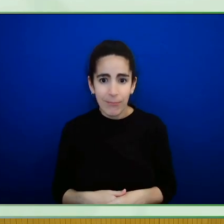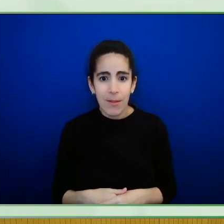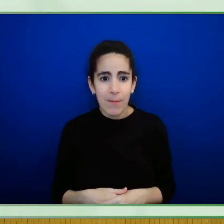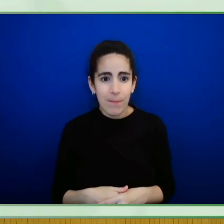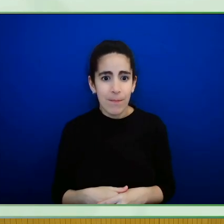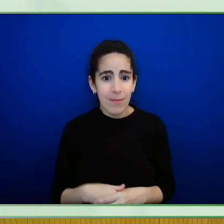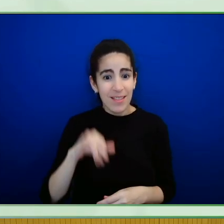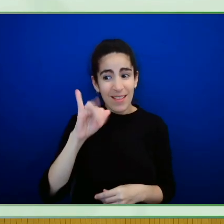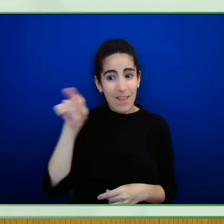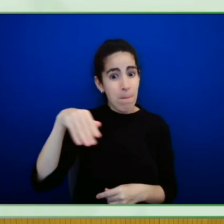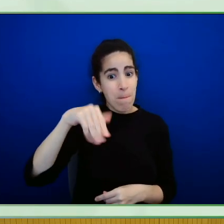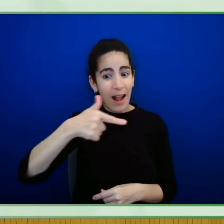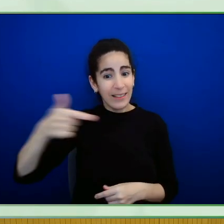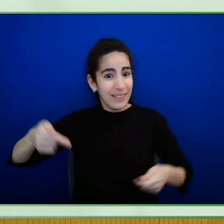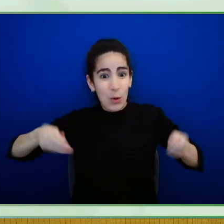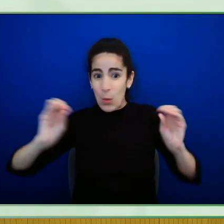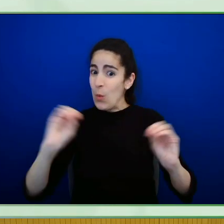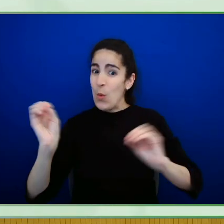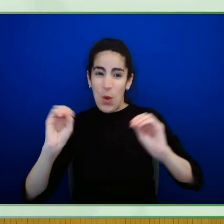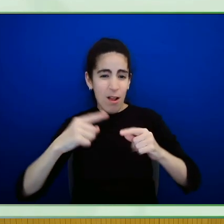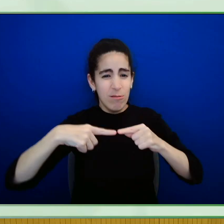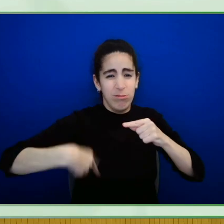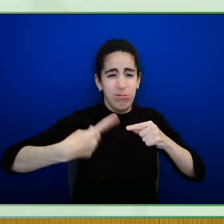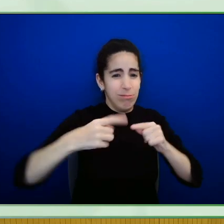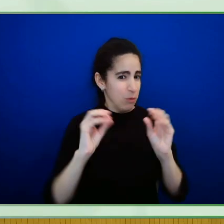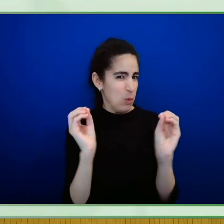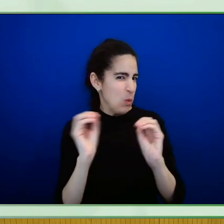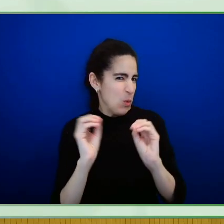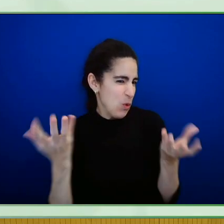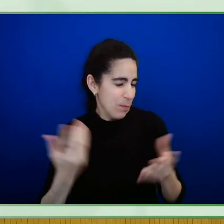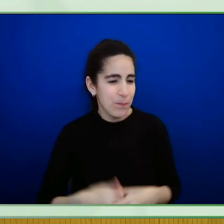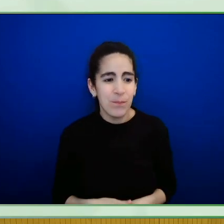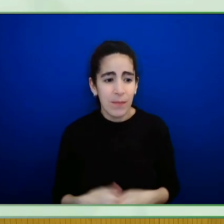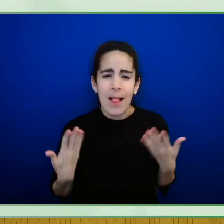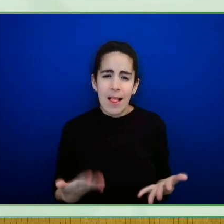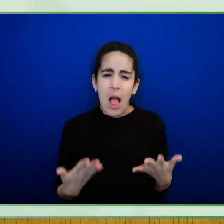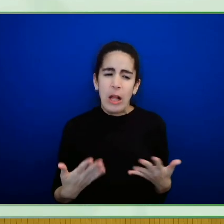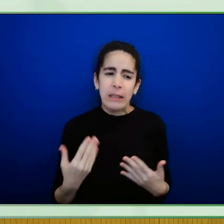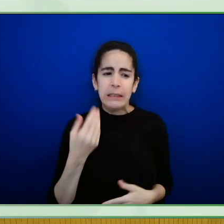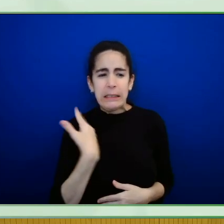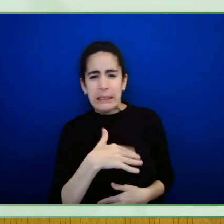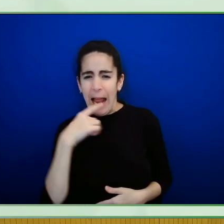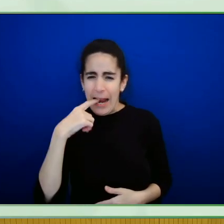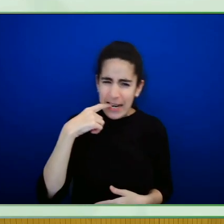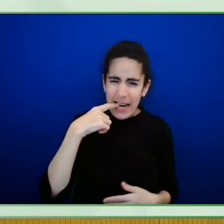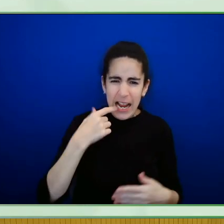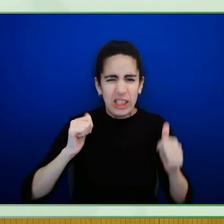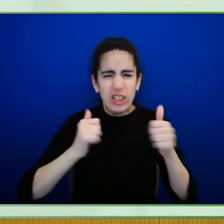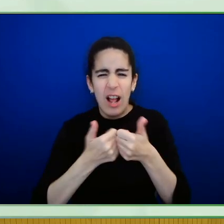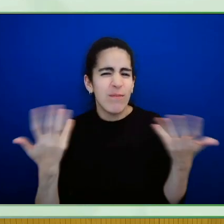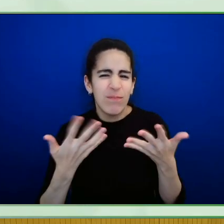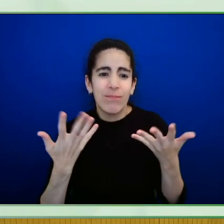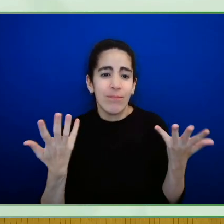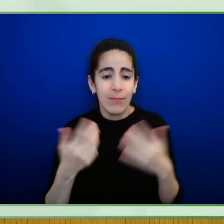So our biggest challenges have been a low-income generation wheelchair community. If they don't have